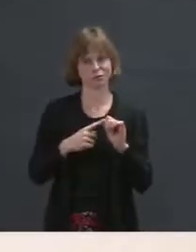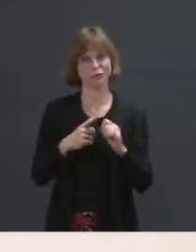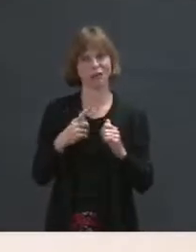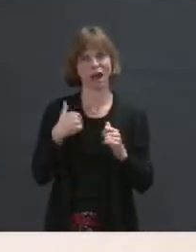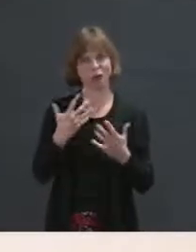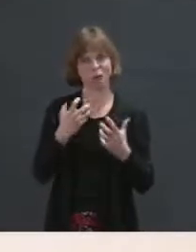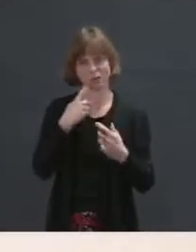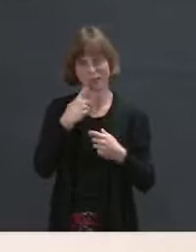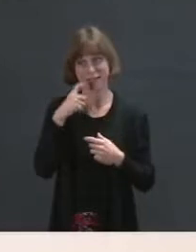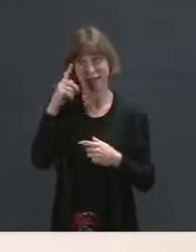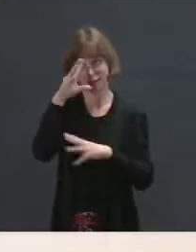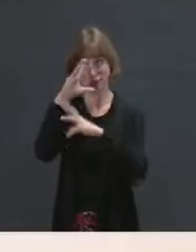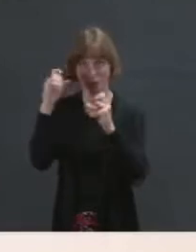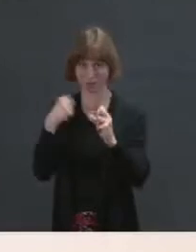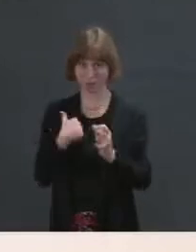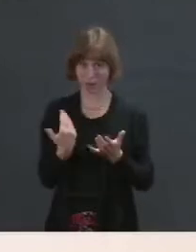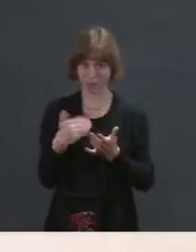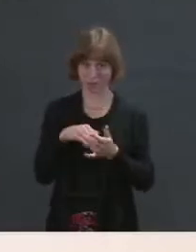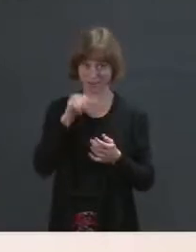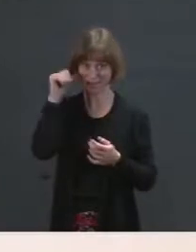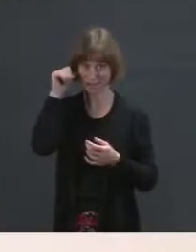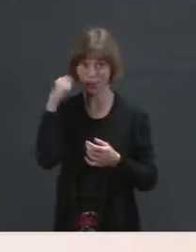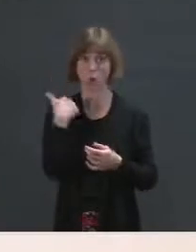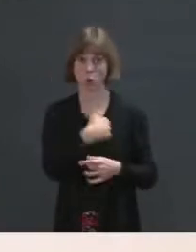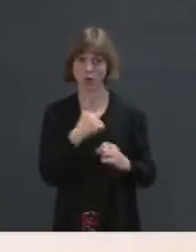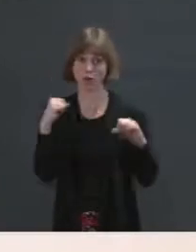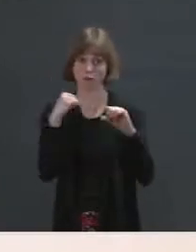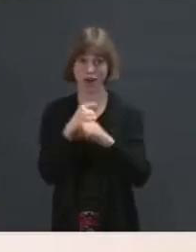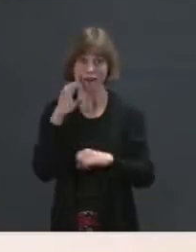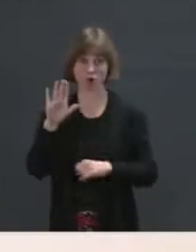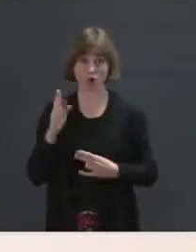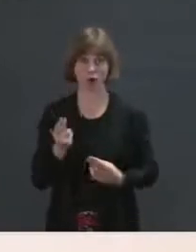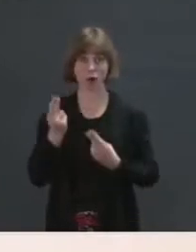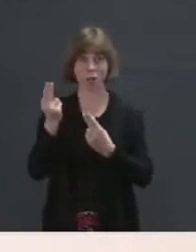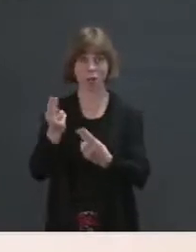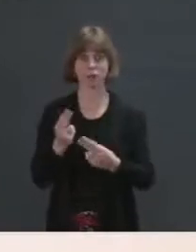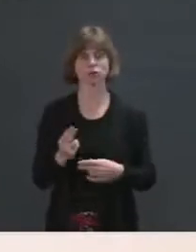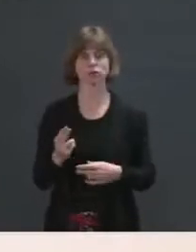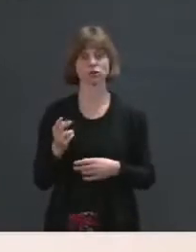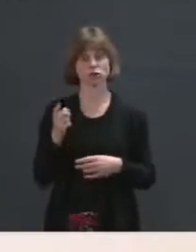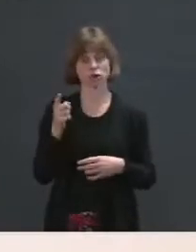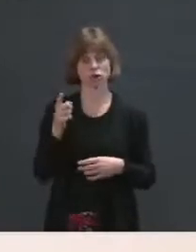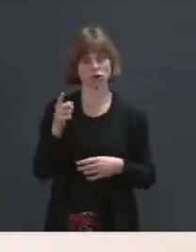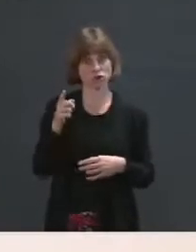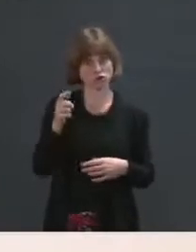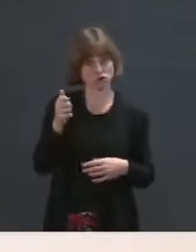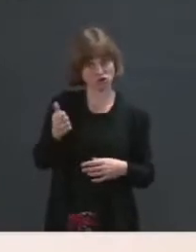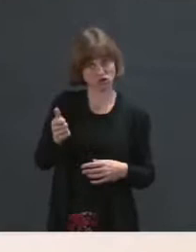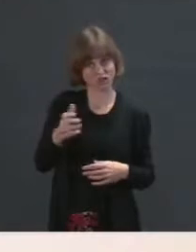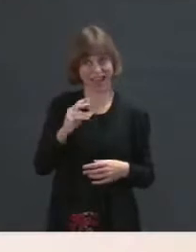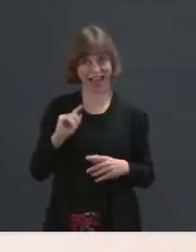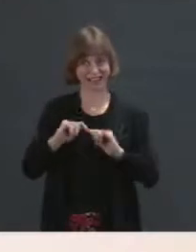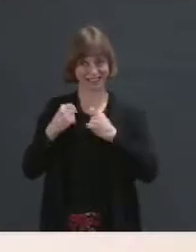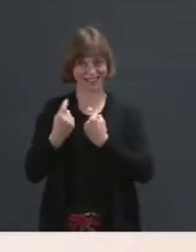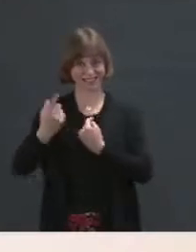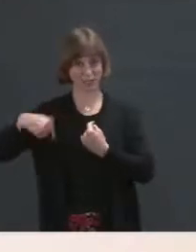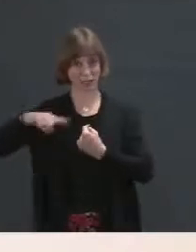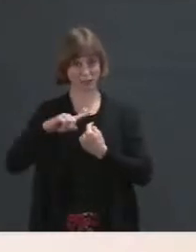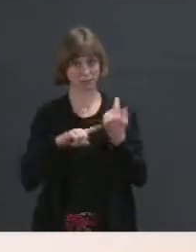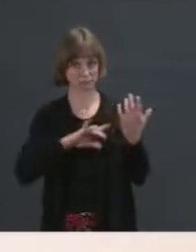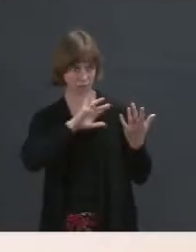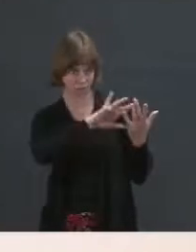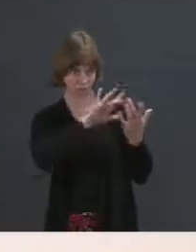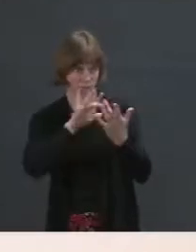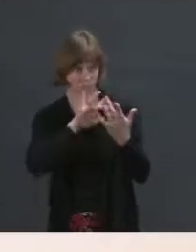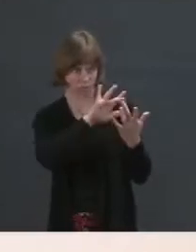the president repeated yesterday, we're fighting for her nomination, and she and our team remain in close contact and close touch with senators